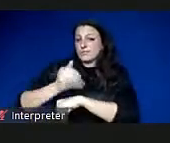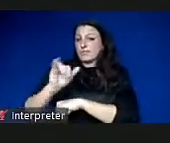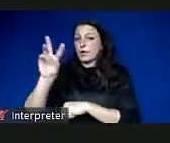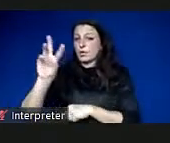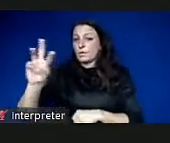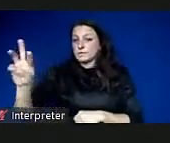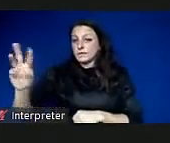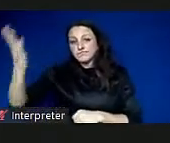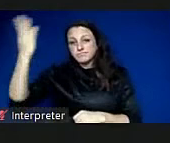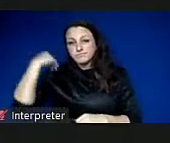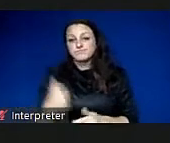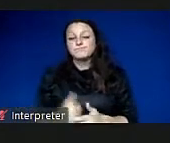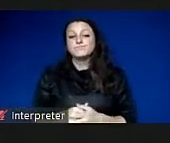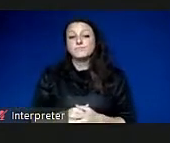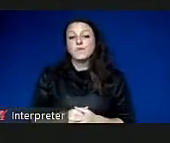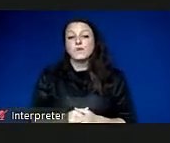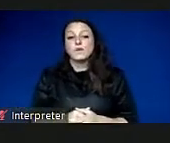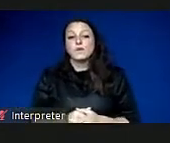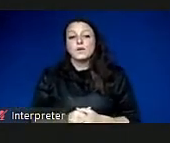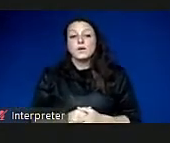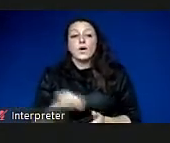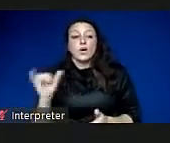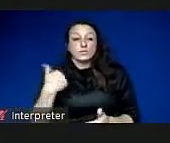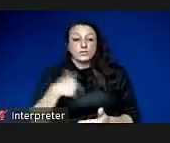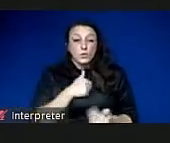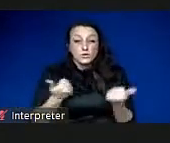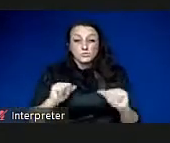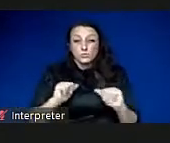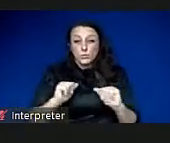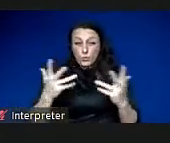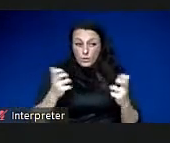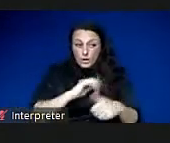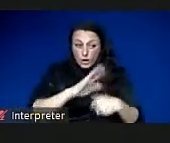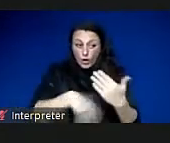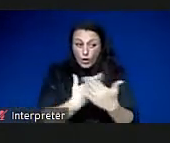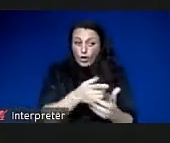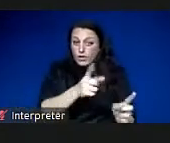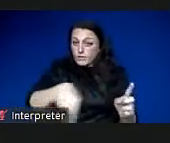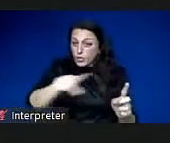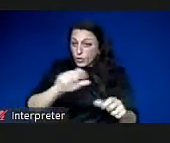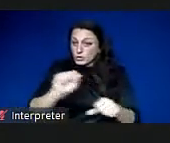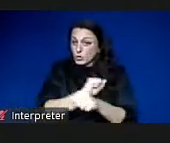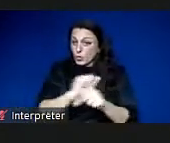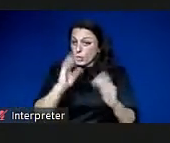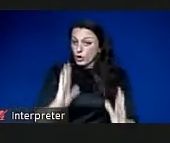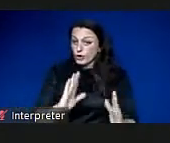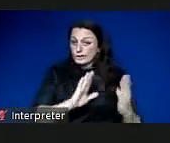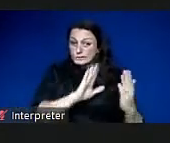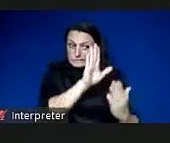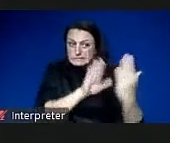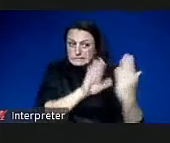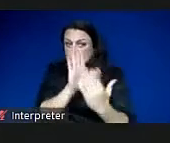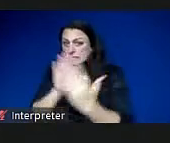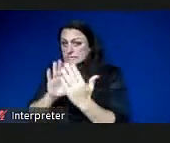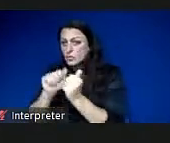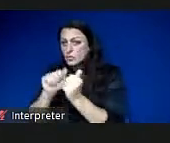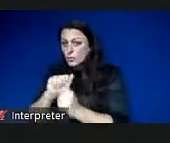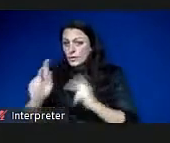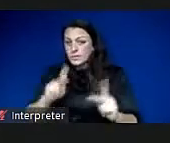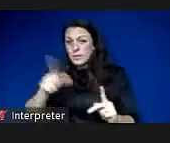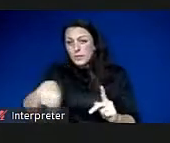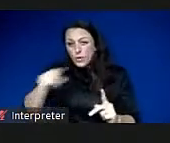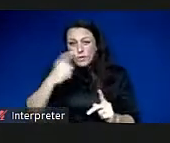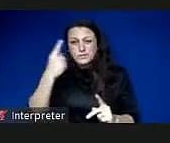We also worked hard to make sure that those frontline workers that we quickly came to understand were on the front lines of